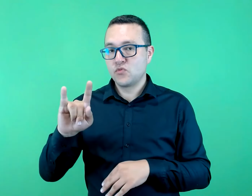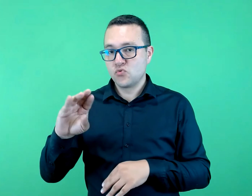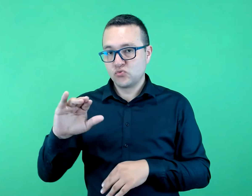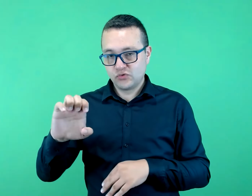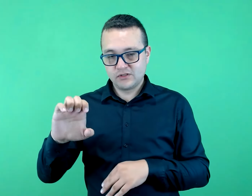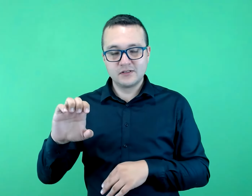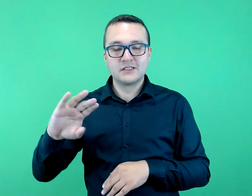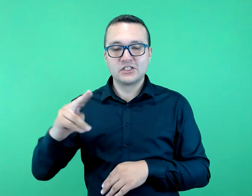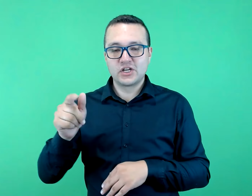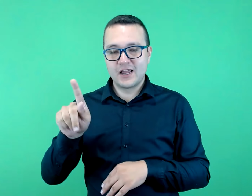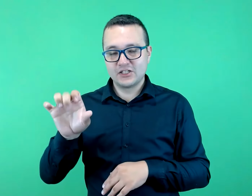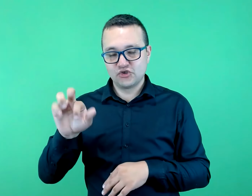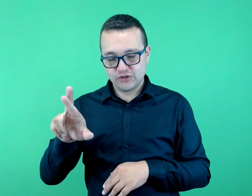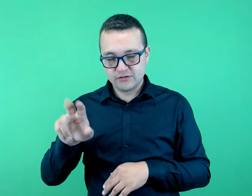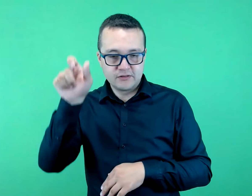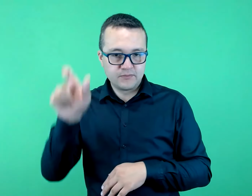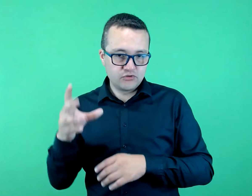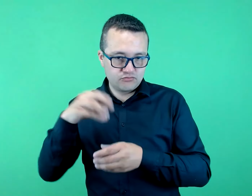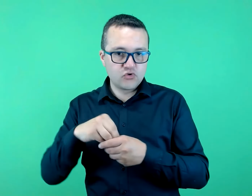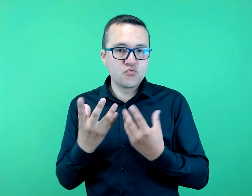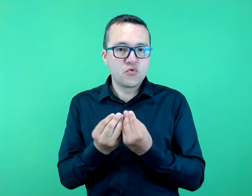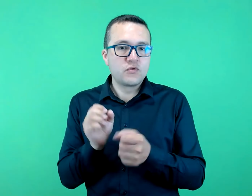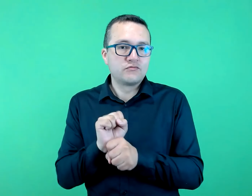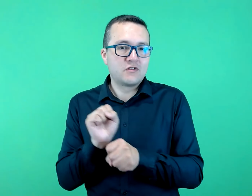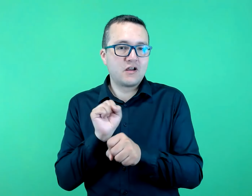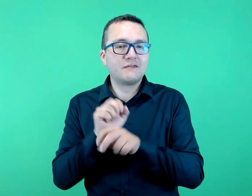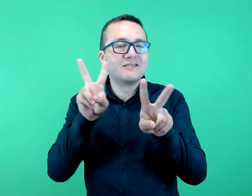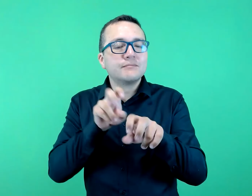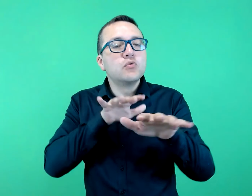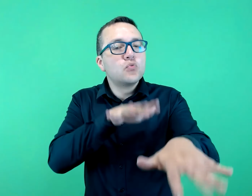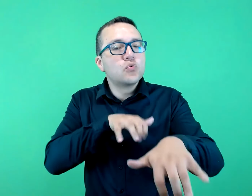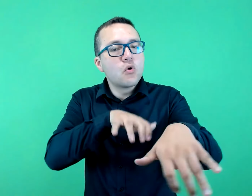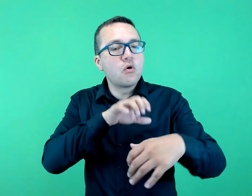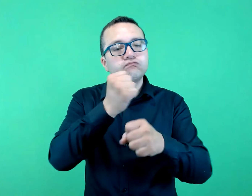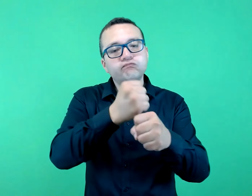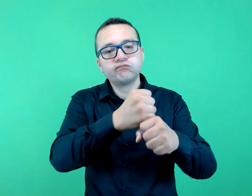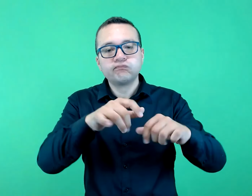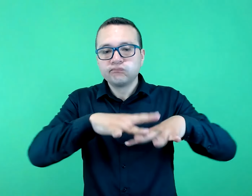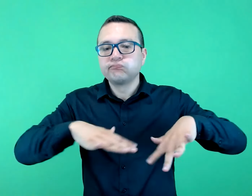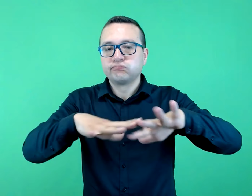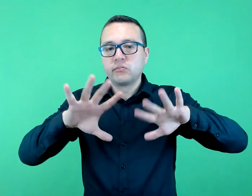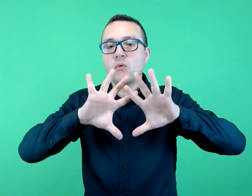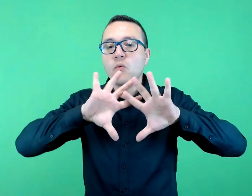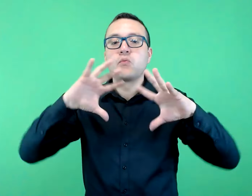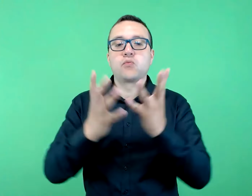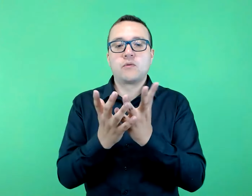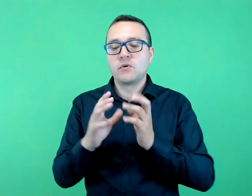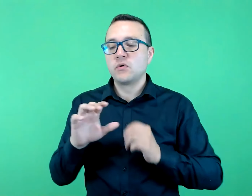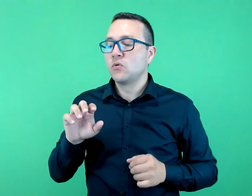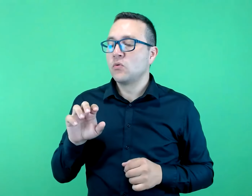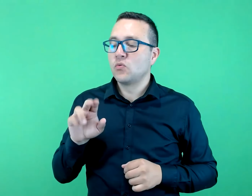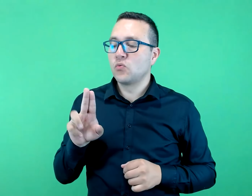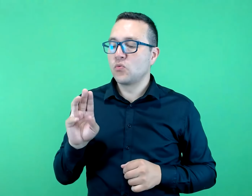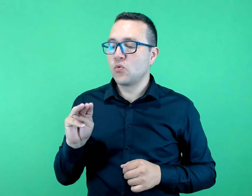Bruce Shader, founding member and president of the Working Group on Rural Practices of the World Organization